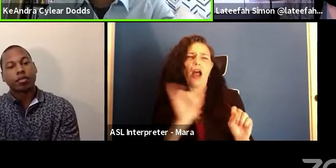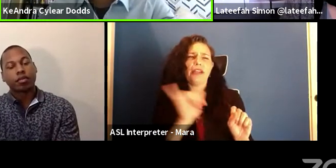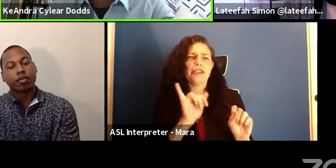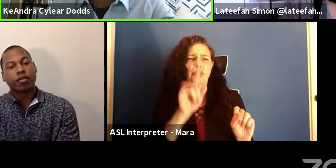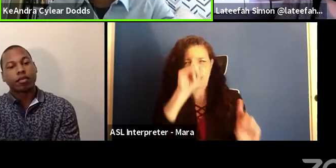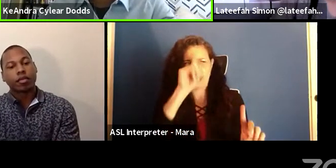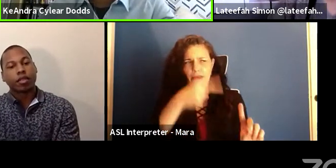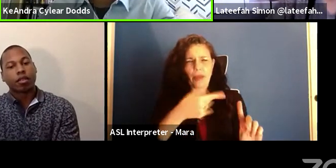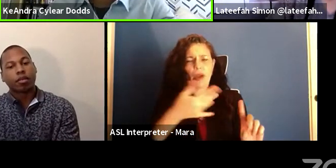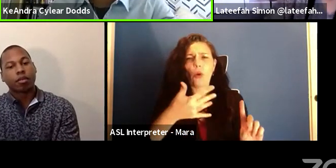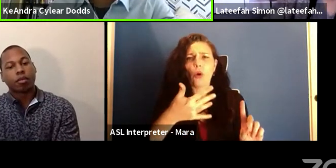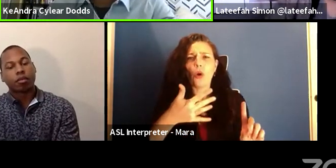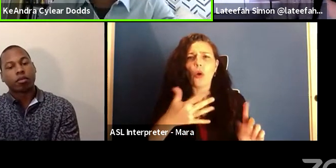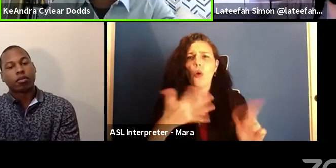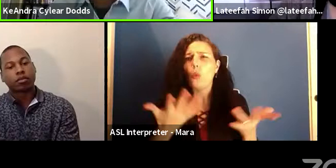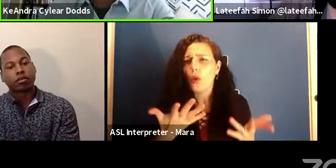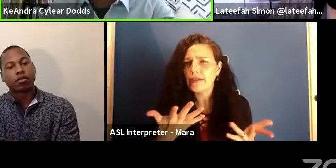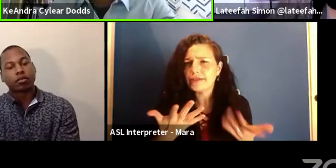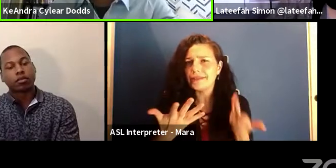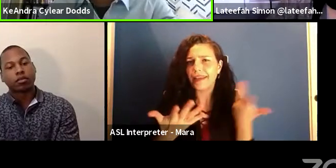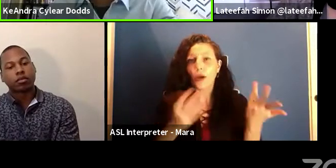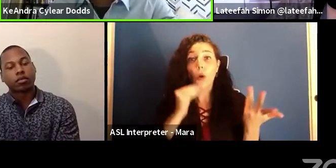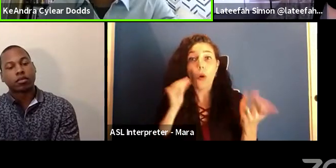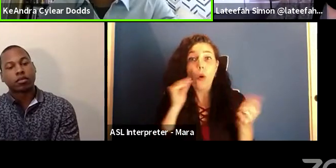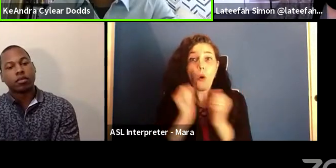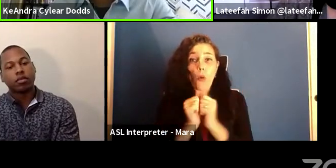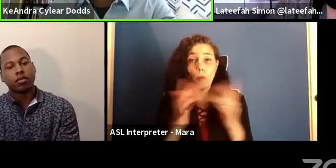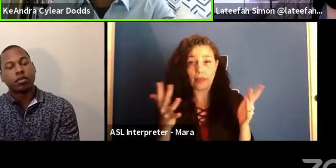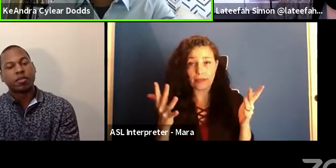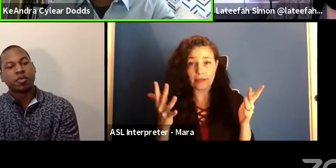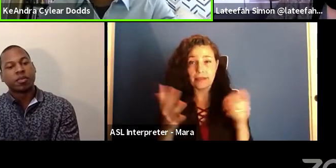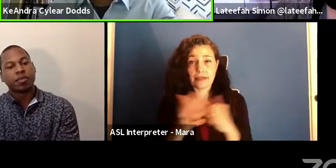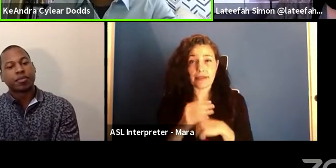homelessness and people that are unhoused, and